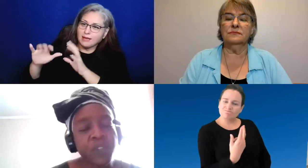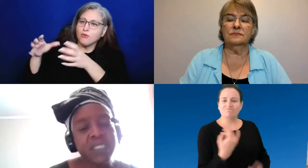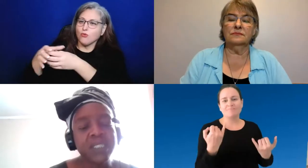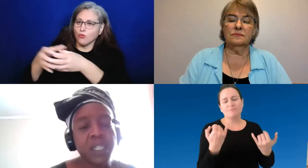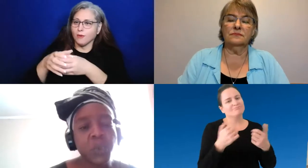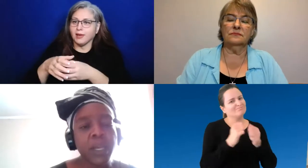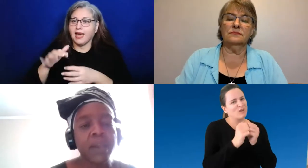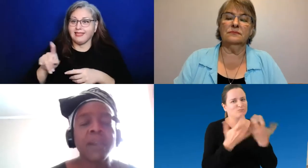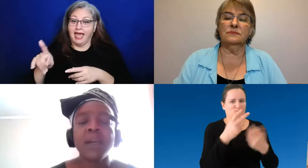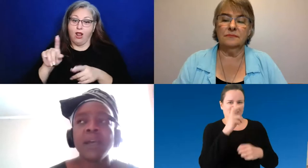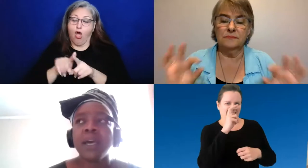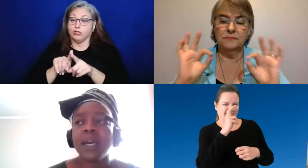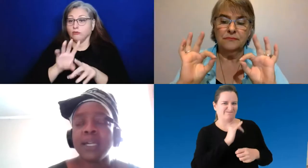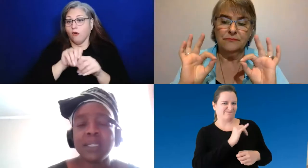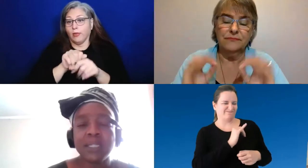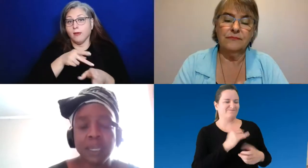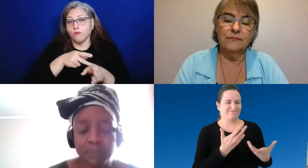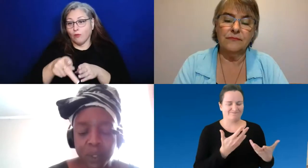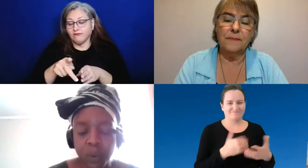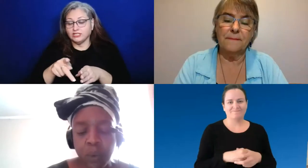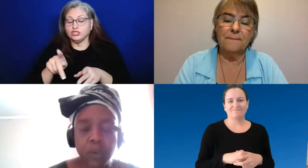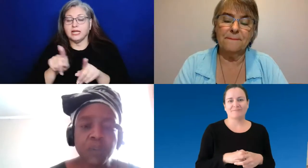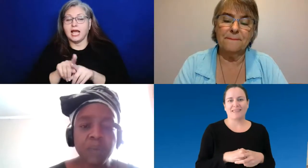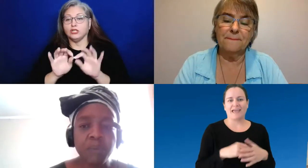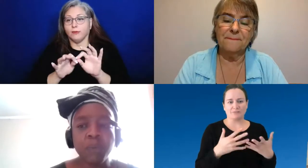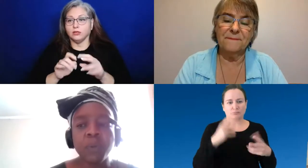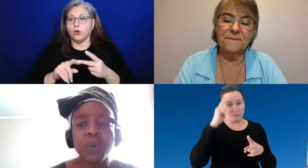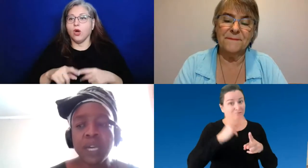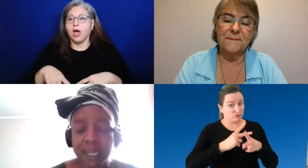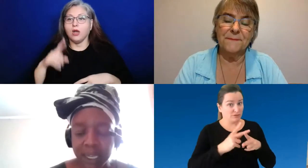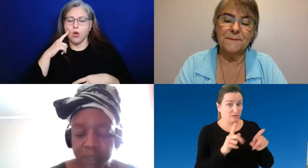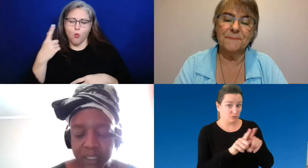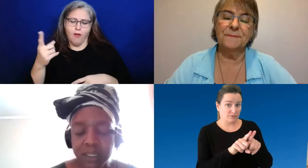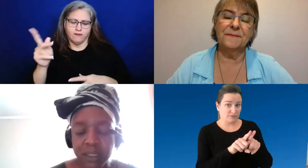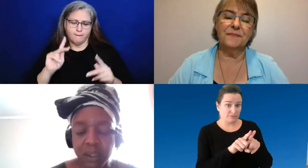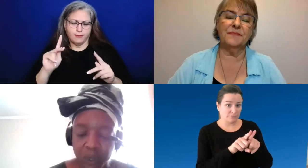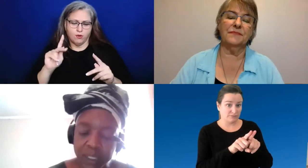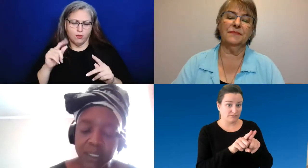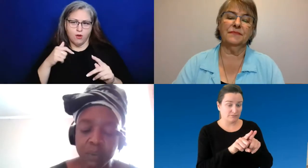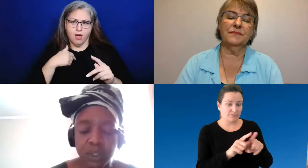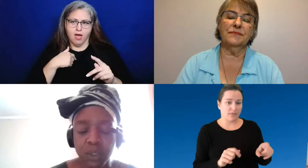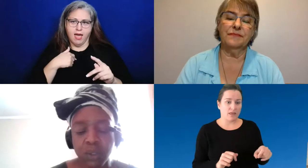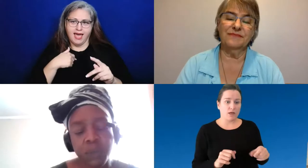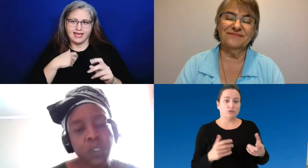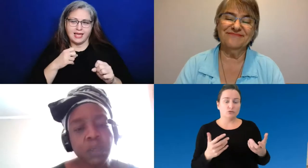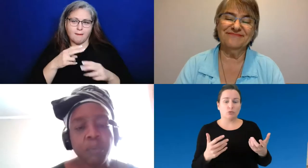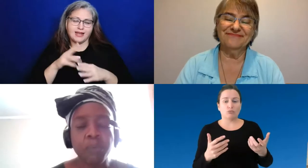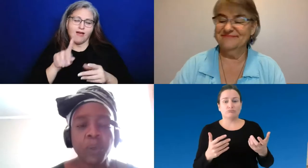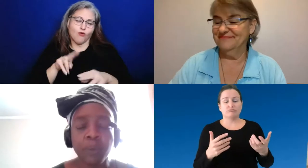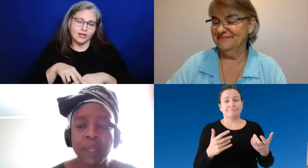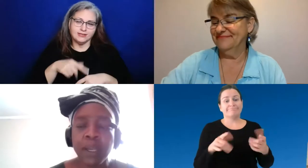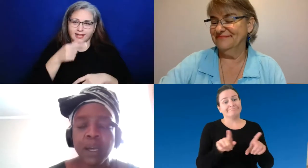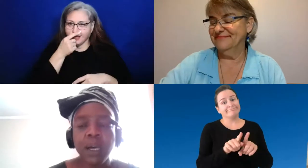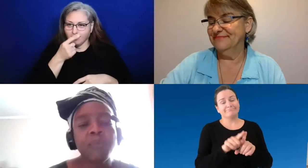the profession as well. And one of the people that I can mention, of course, Tebiso, of course,